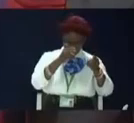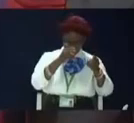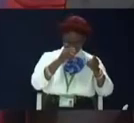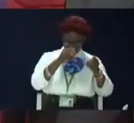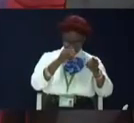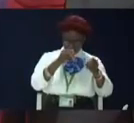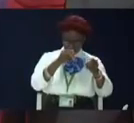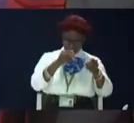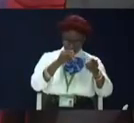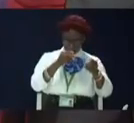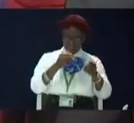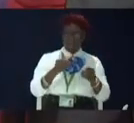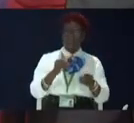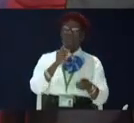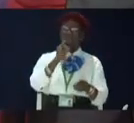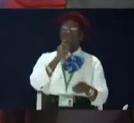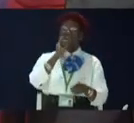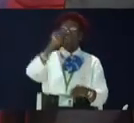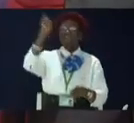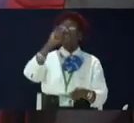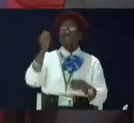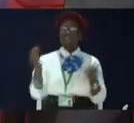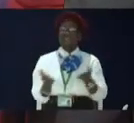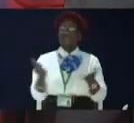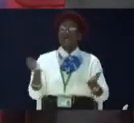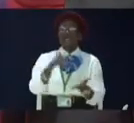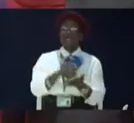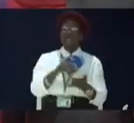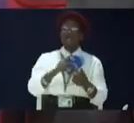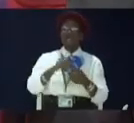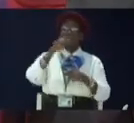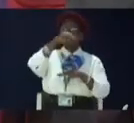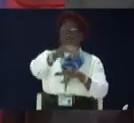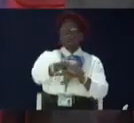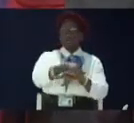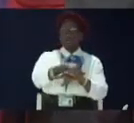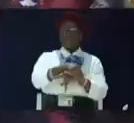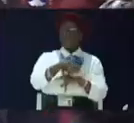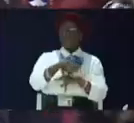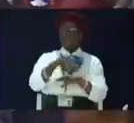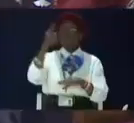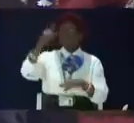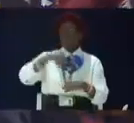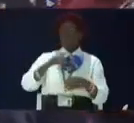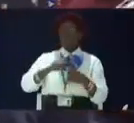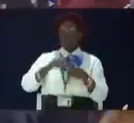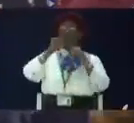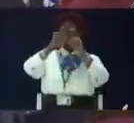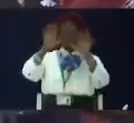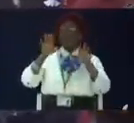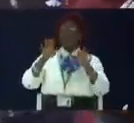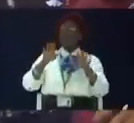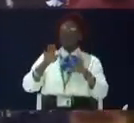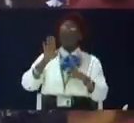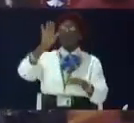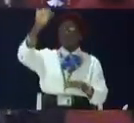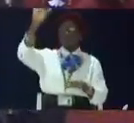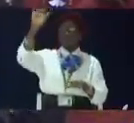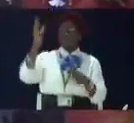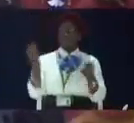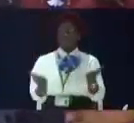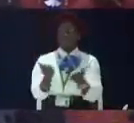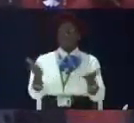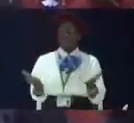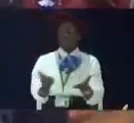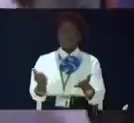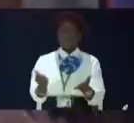He's here again tonight to bless you. Mo wa ni lati yin Oluwa. He's here again tonight